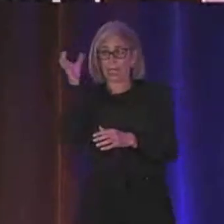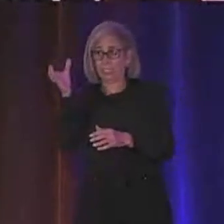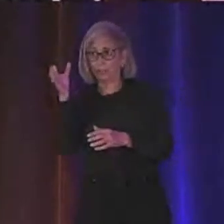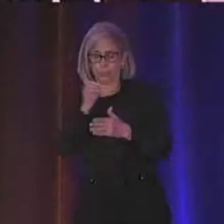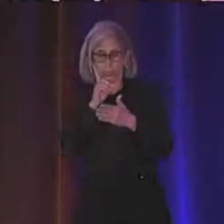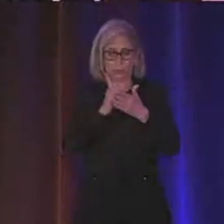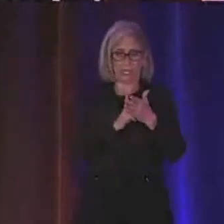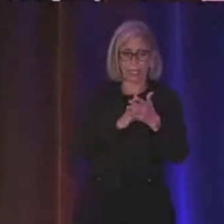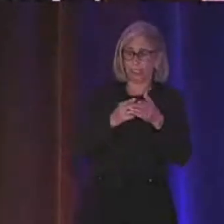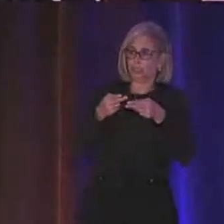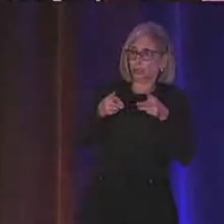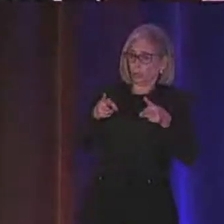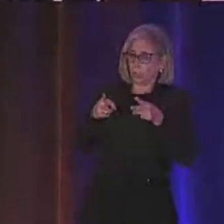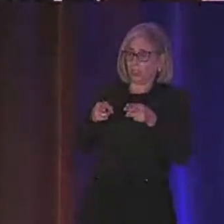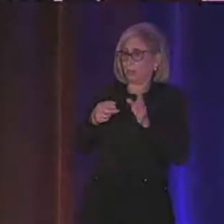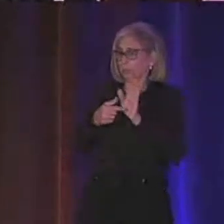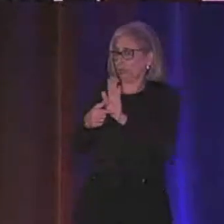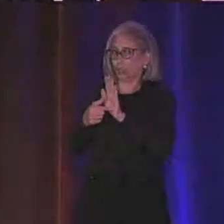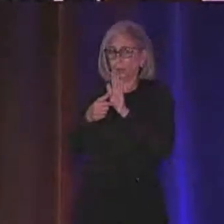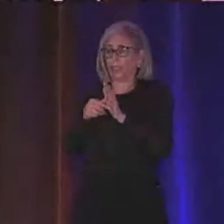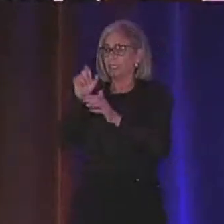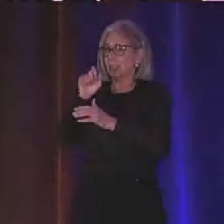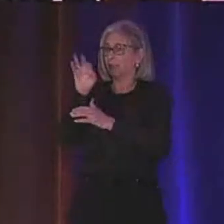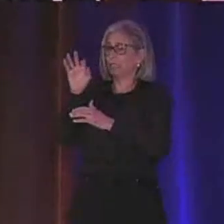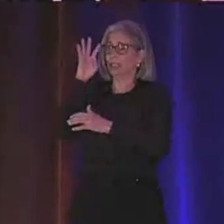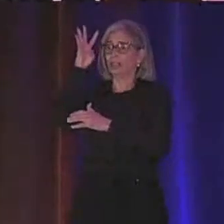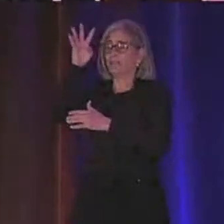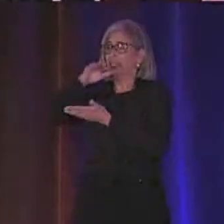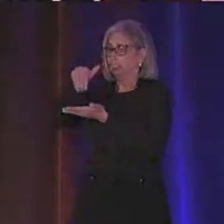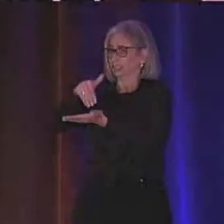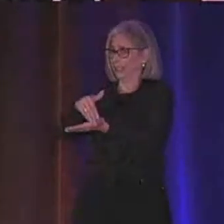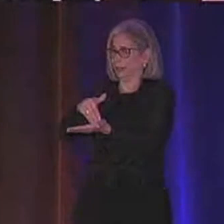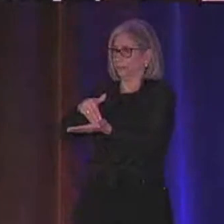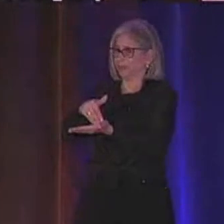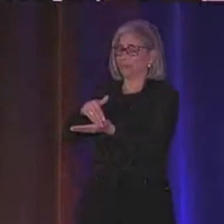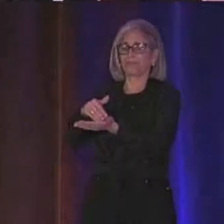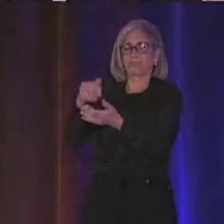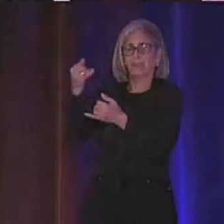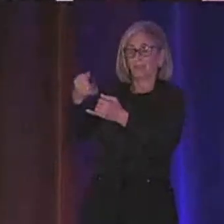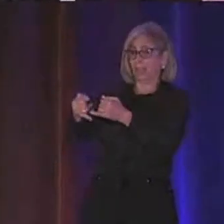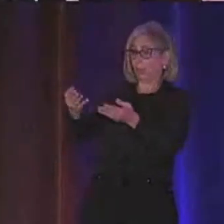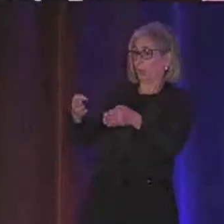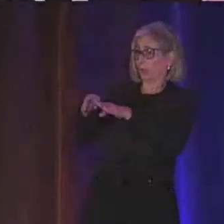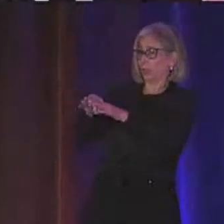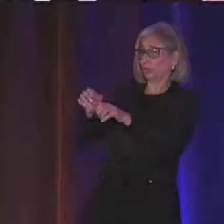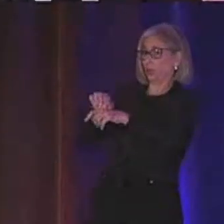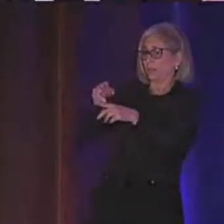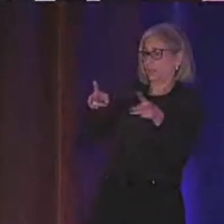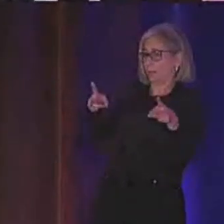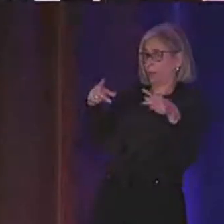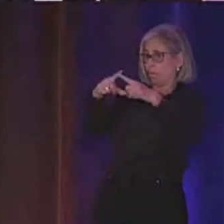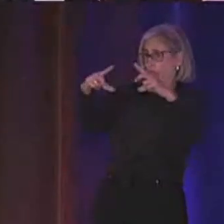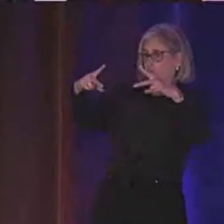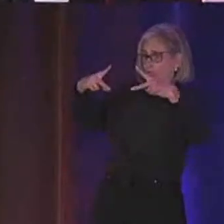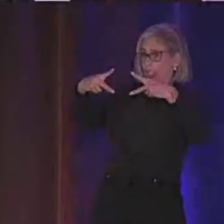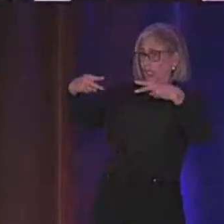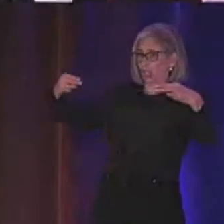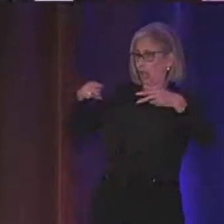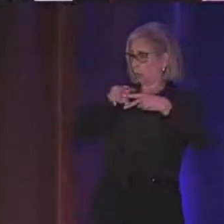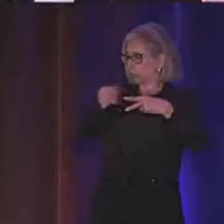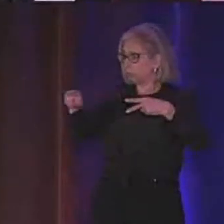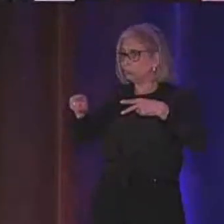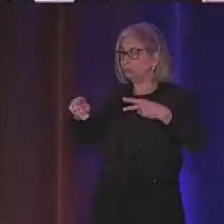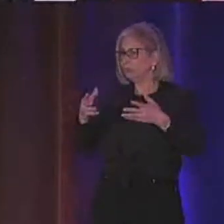short clip of it playing in our San Francisco Innovation Center. And finally, we'll close with some code snippets to hopefully get you all up and